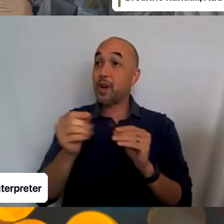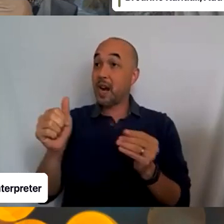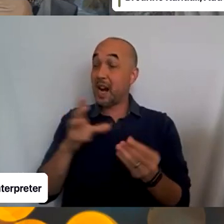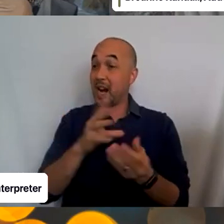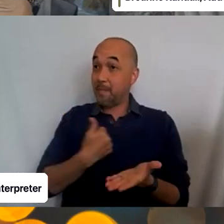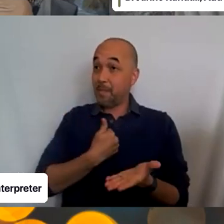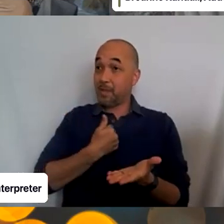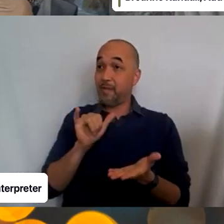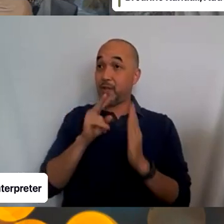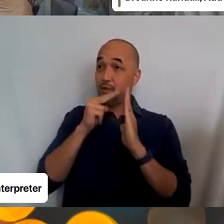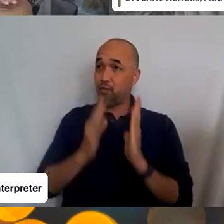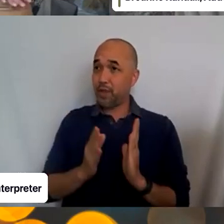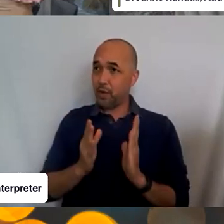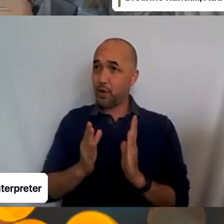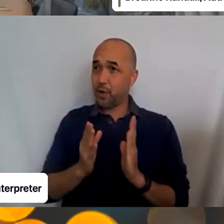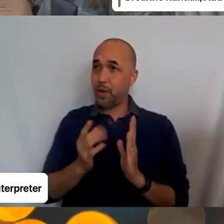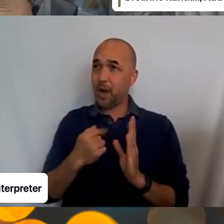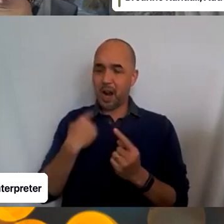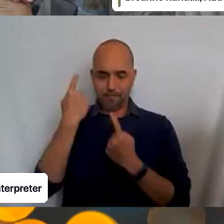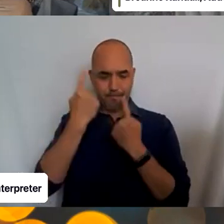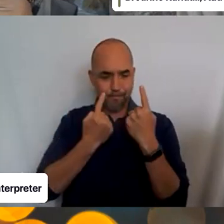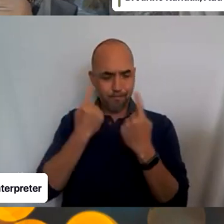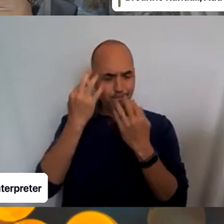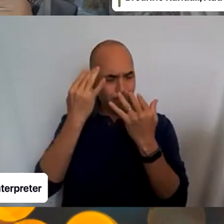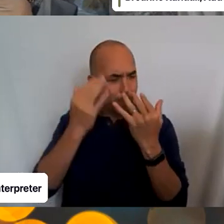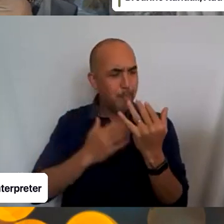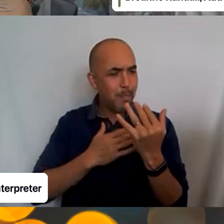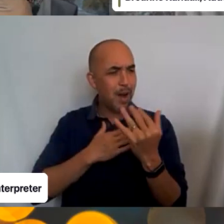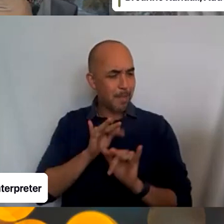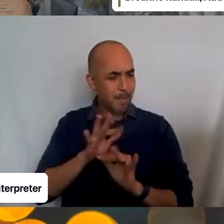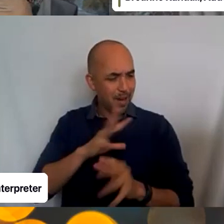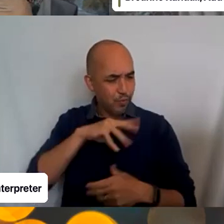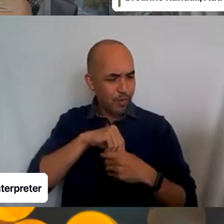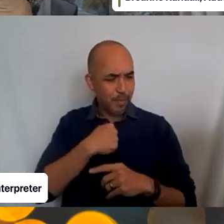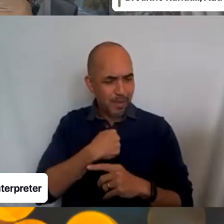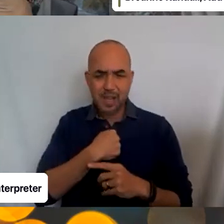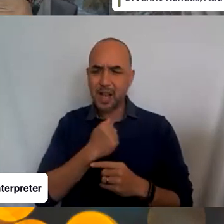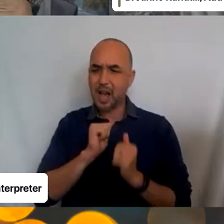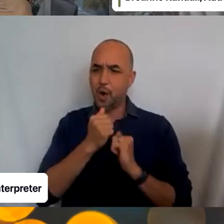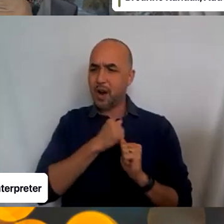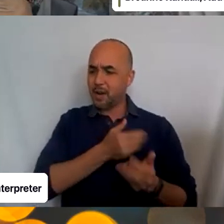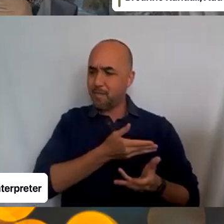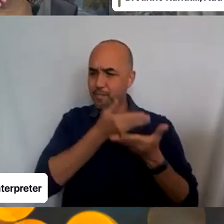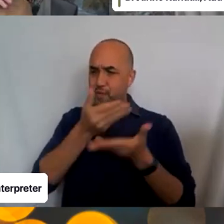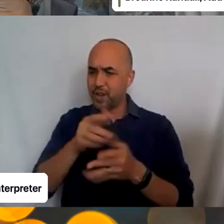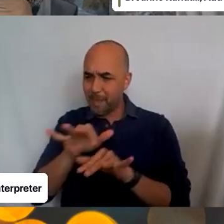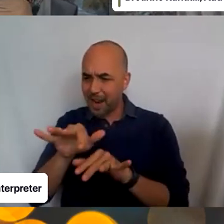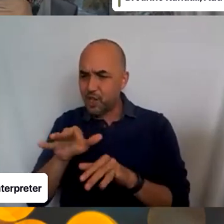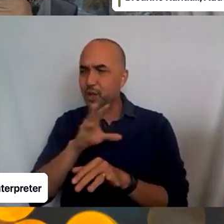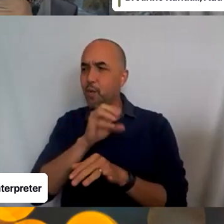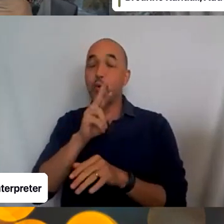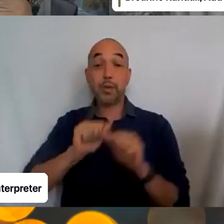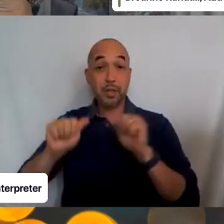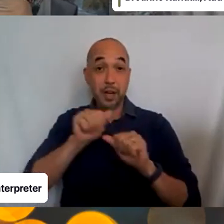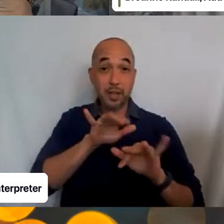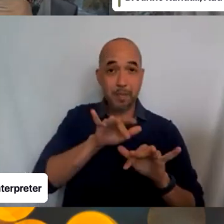reader really reflect on my own magic and what magic I can bring and what, you know, how science and magic and how they